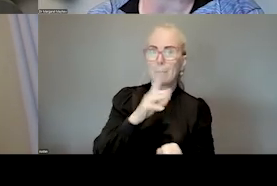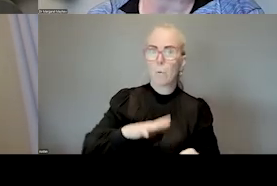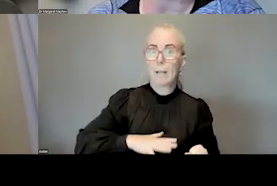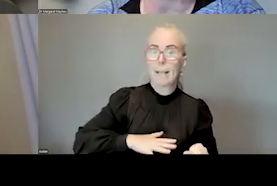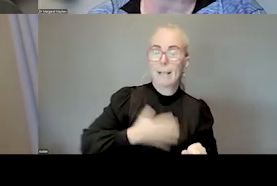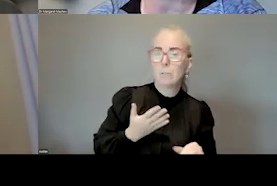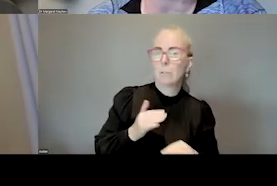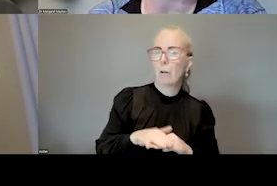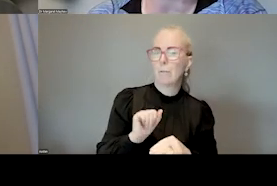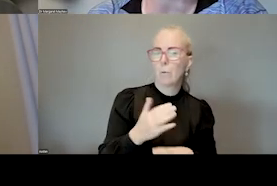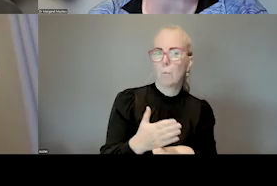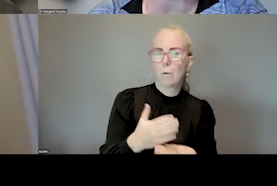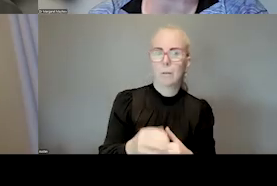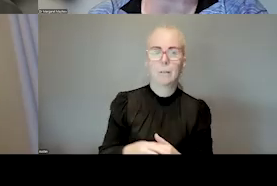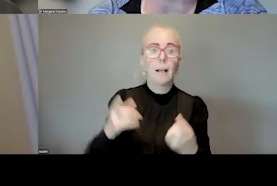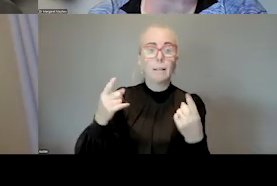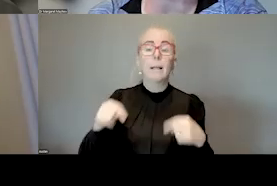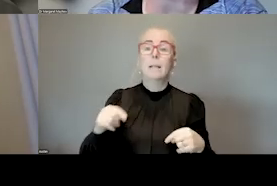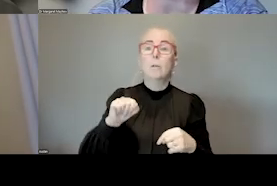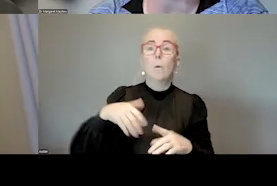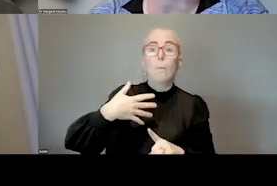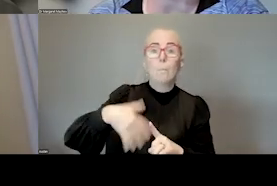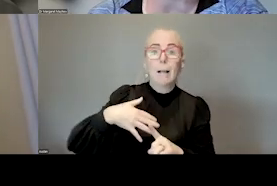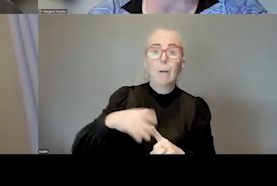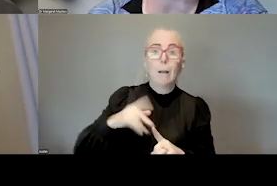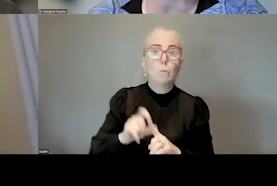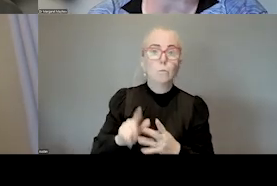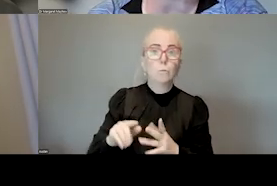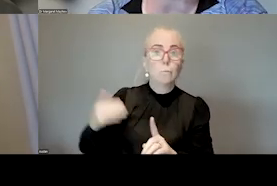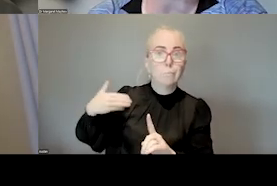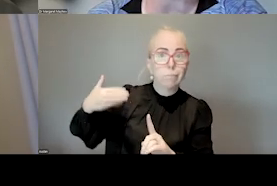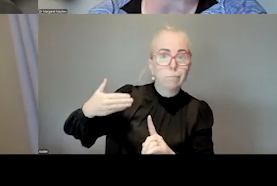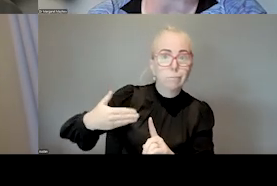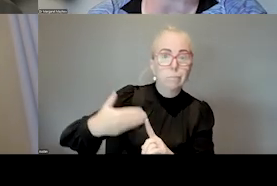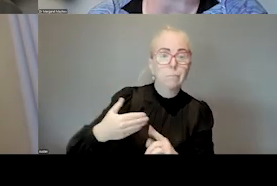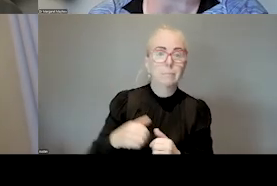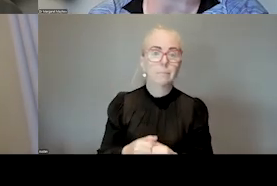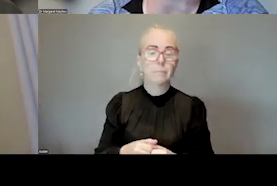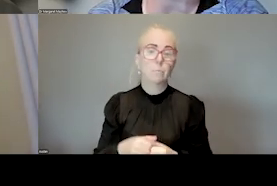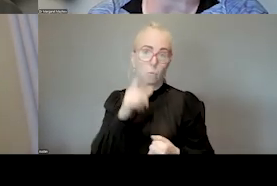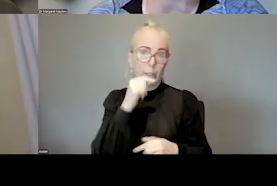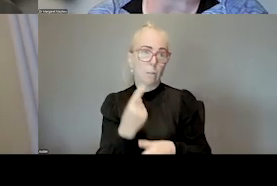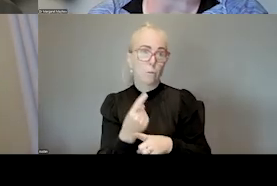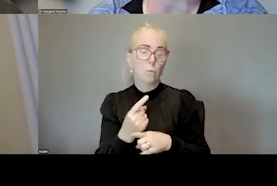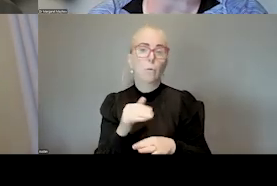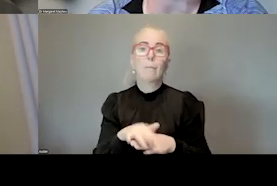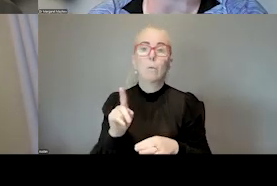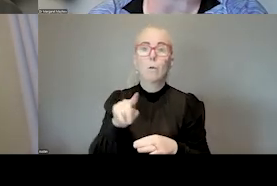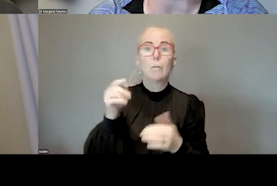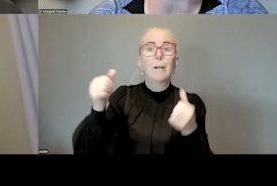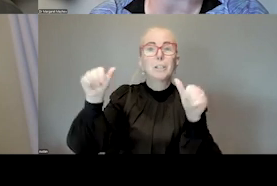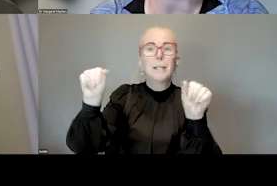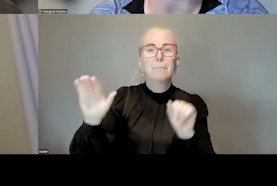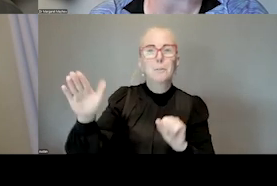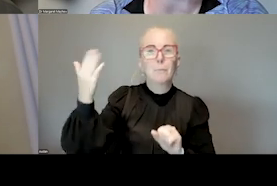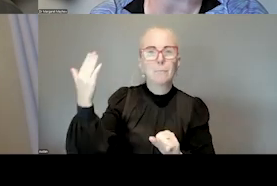and practice as an artist or arts worker. So this could include career highlights and key achievements. And here